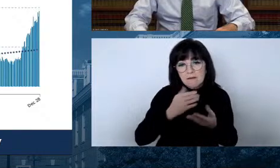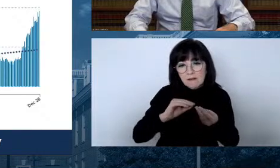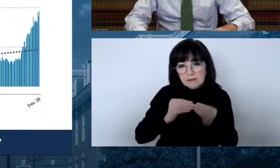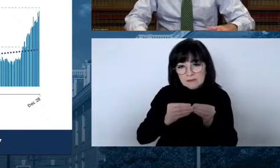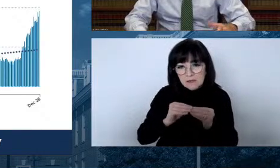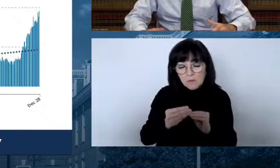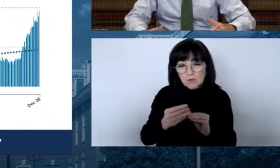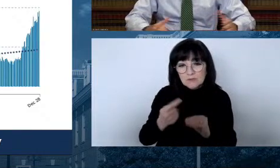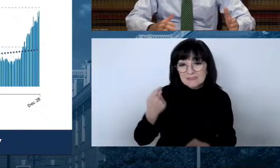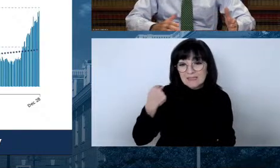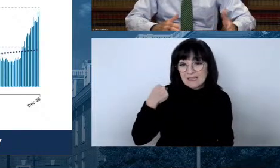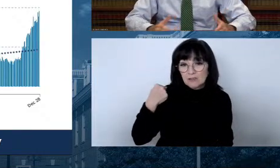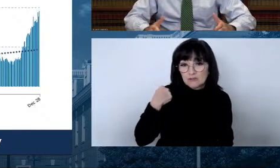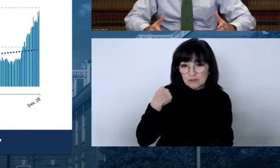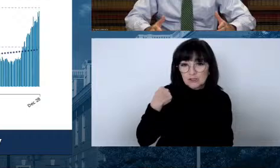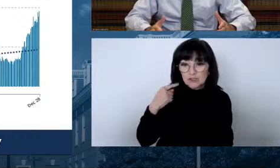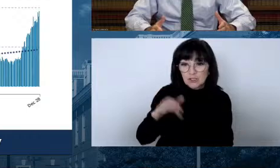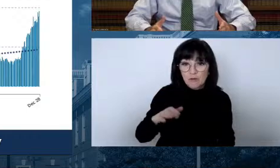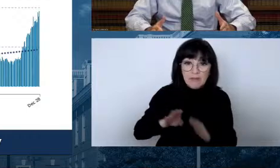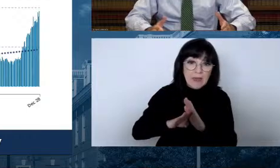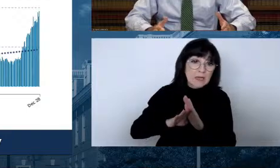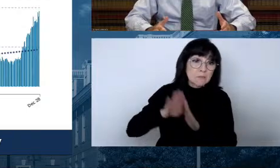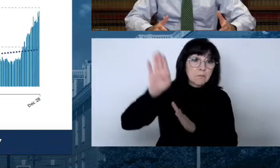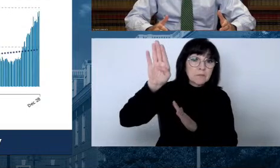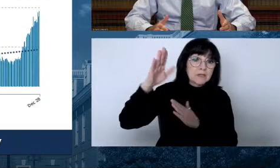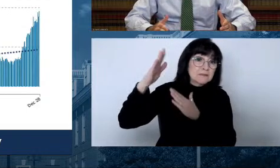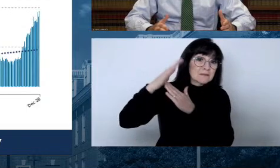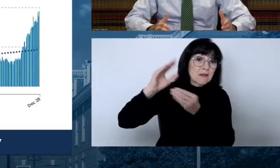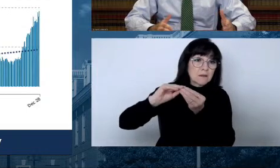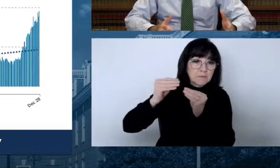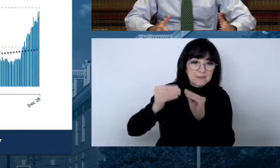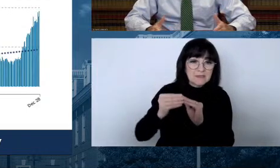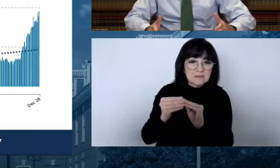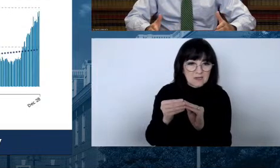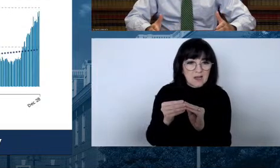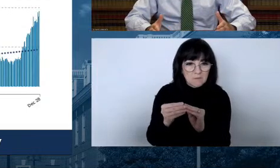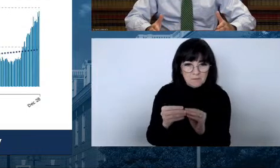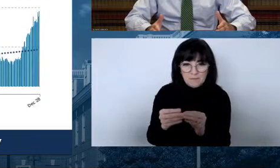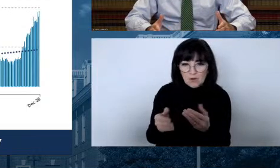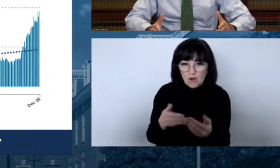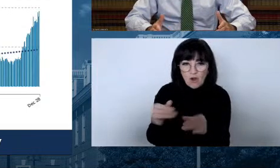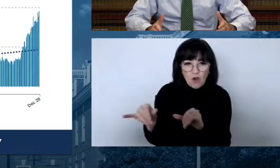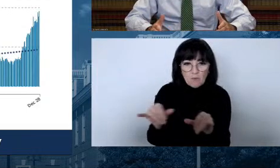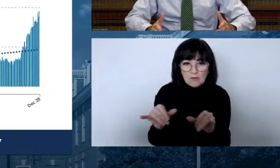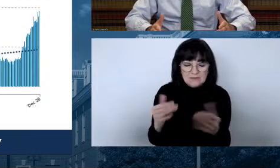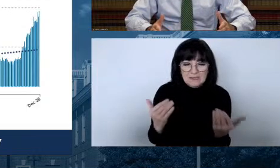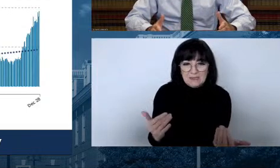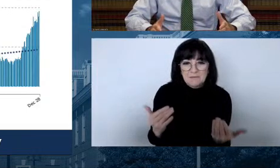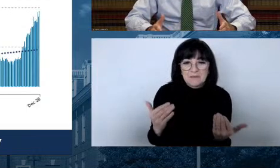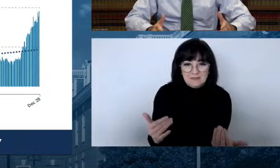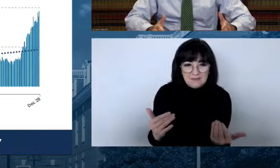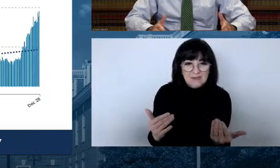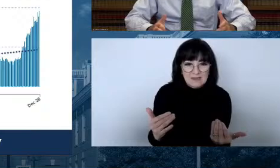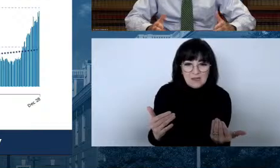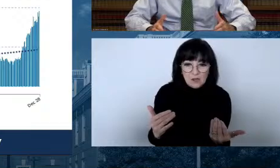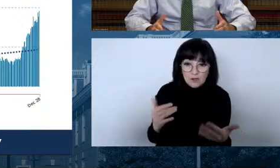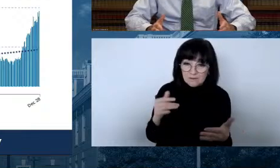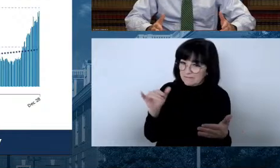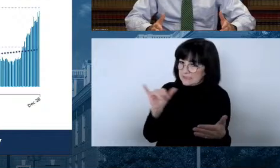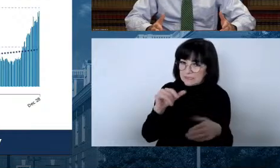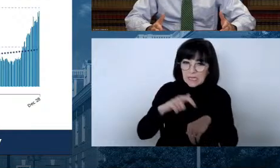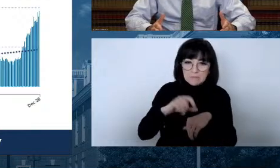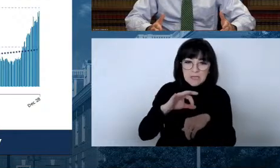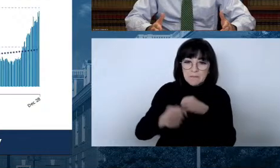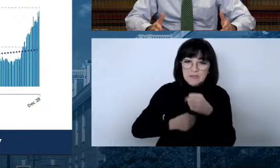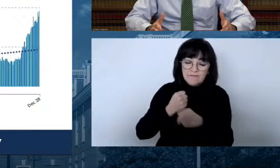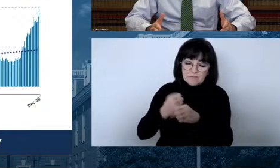peak, just again, right where we are today, going into the New Year's celebrations. And you can see we